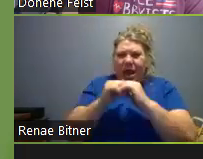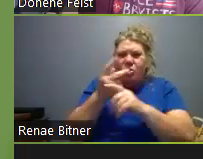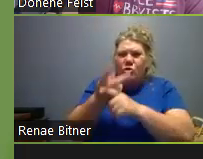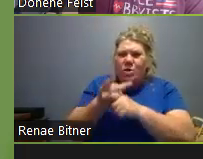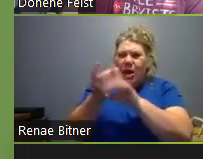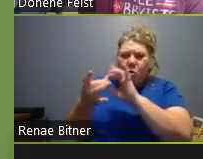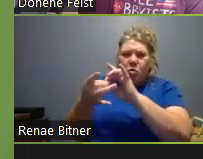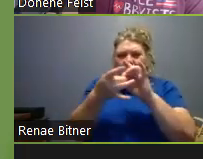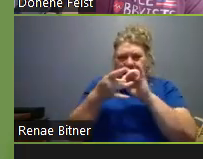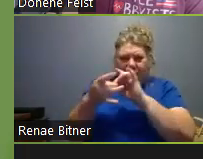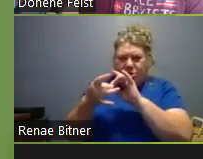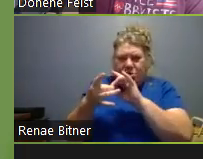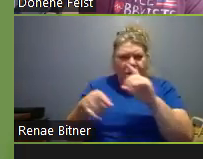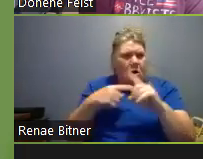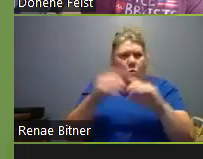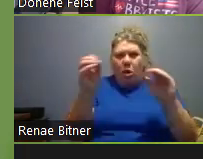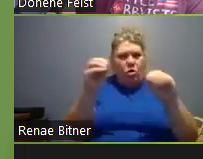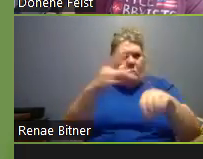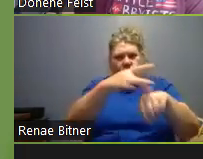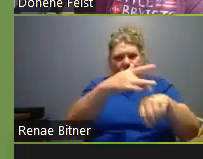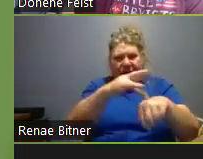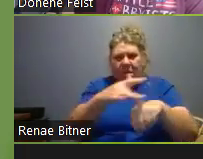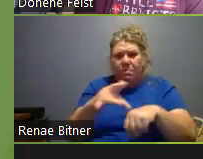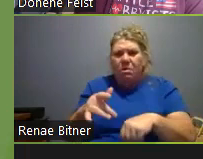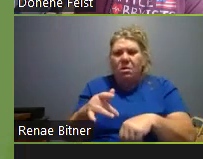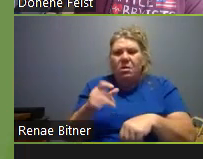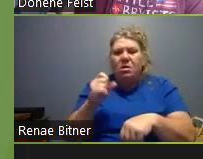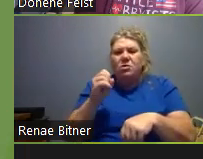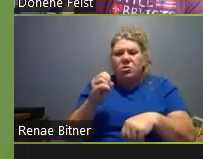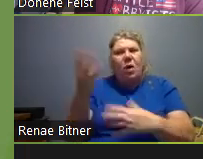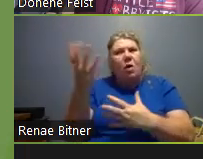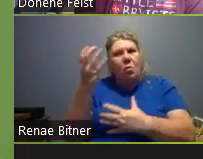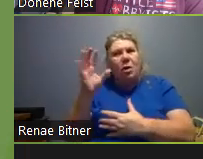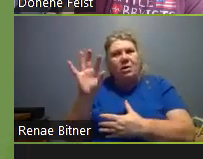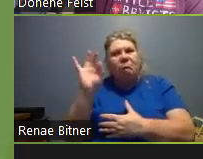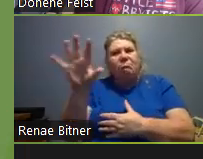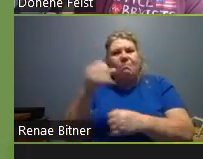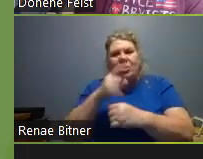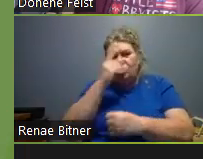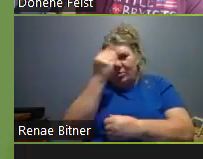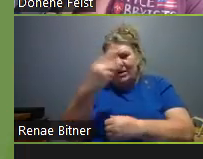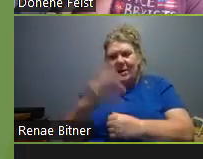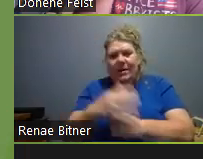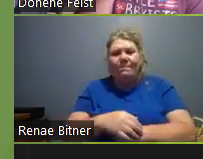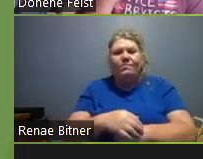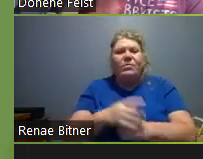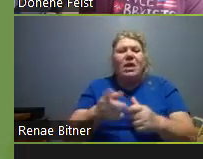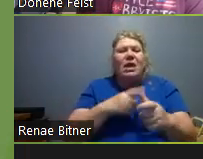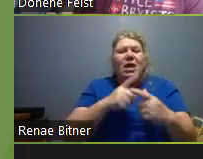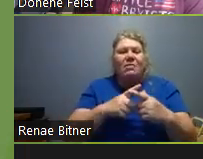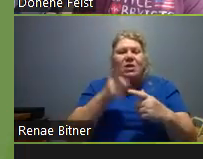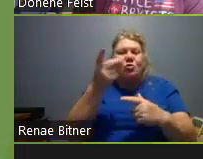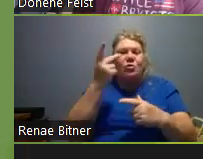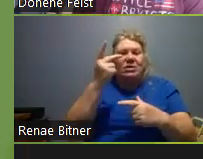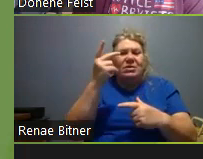coordination when there is no one to help with that piece. So I just wanted to make sure to point that out. And then here you can see how